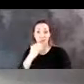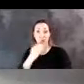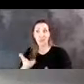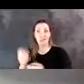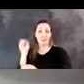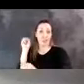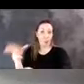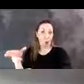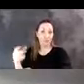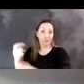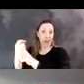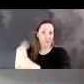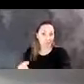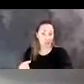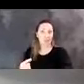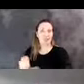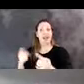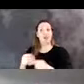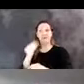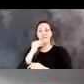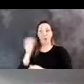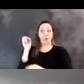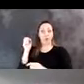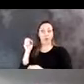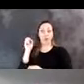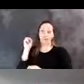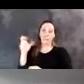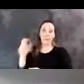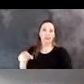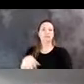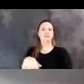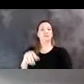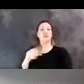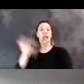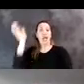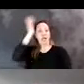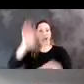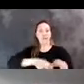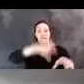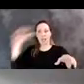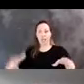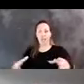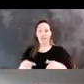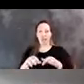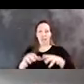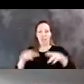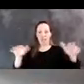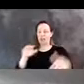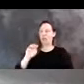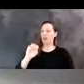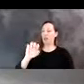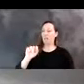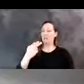annually. And when food waste goes into landfills, it releases methane, which is a another greenhouse gas, but it's actually about